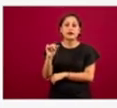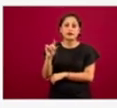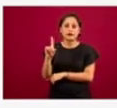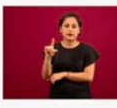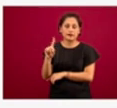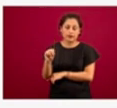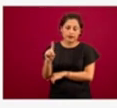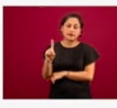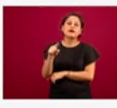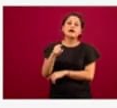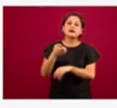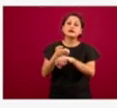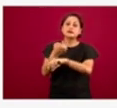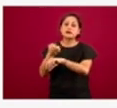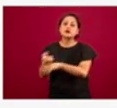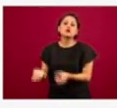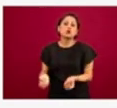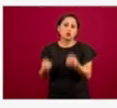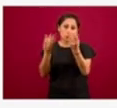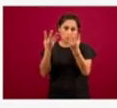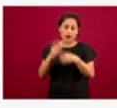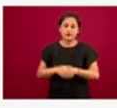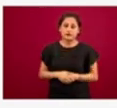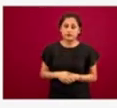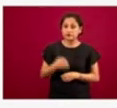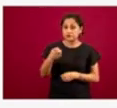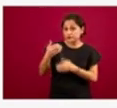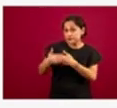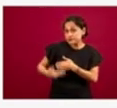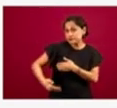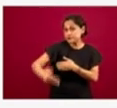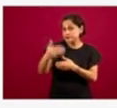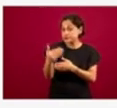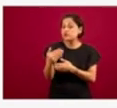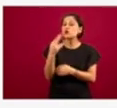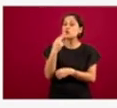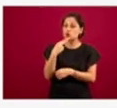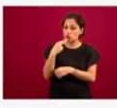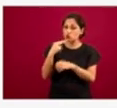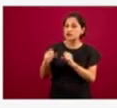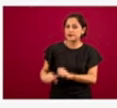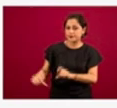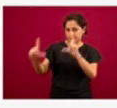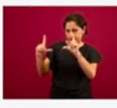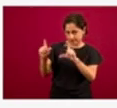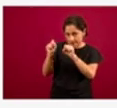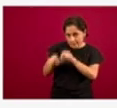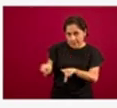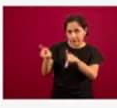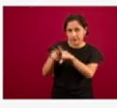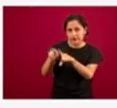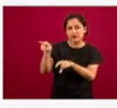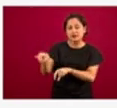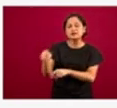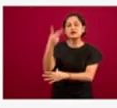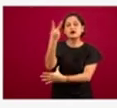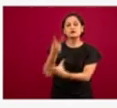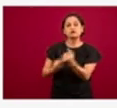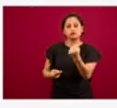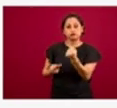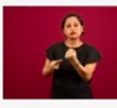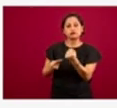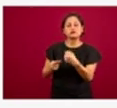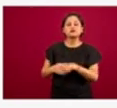is the lethality rate per state. We will be jumping straight to this chart from now